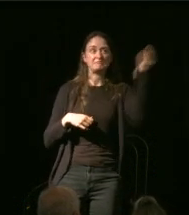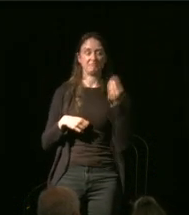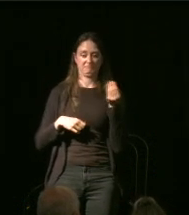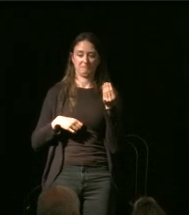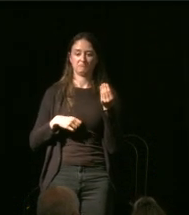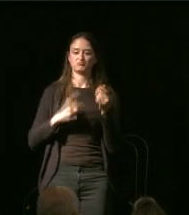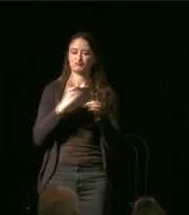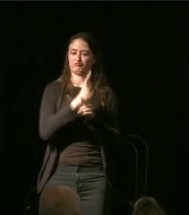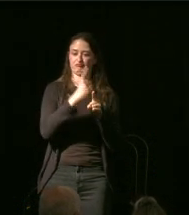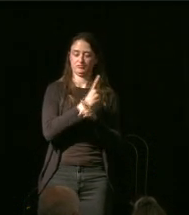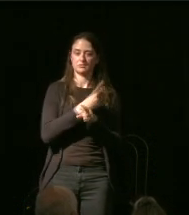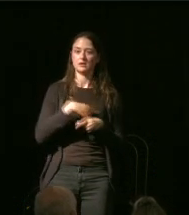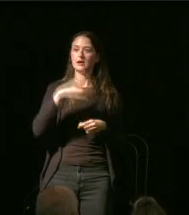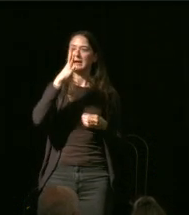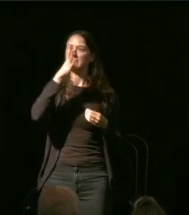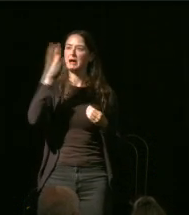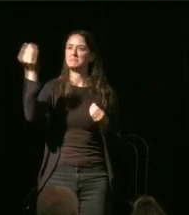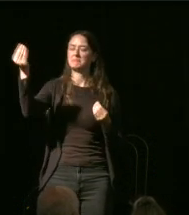syndrome.